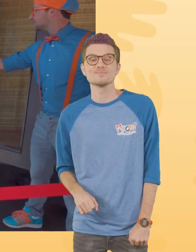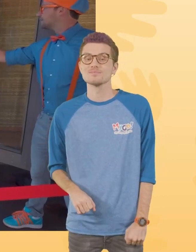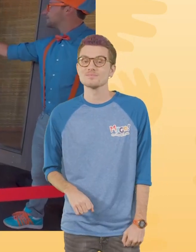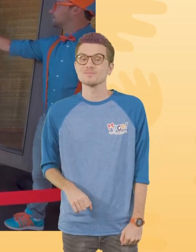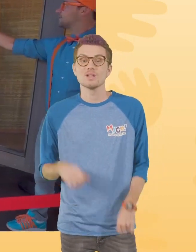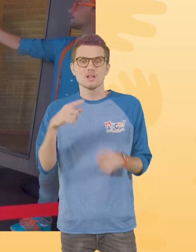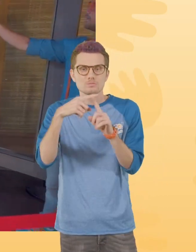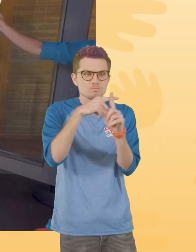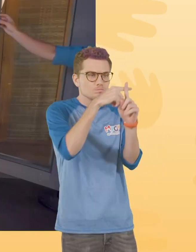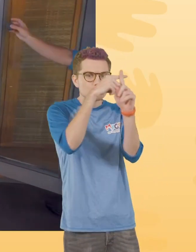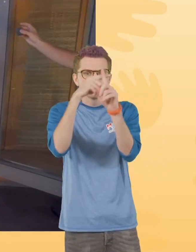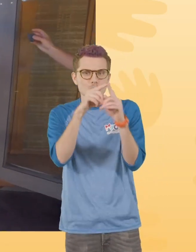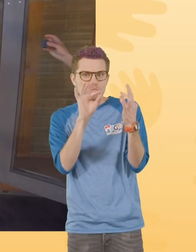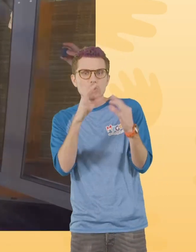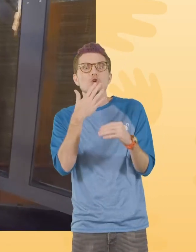Target.